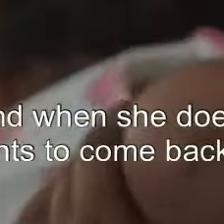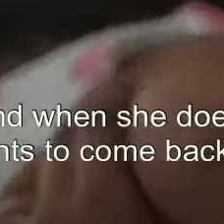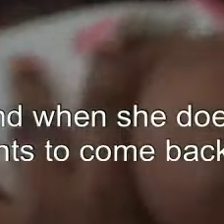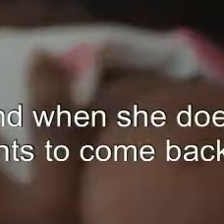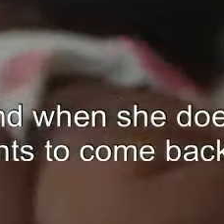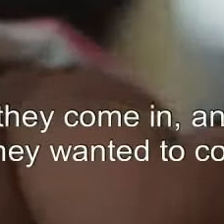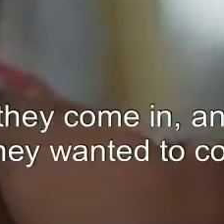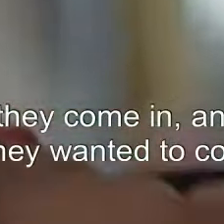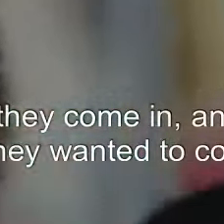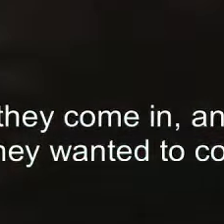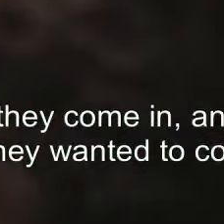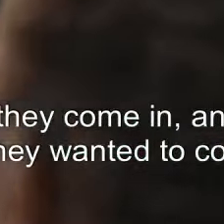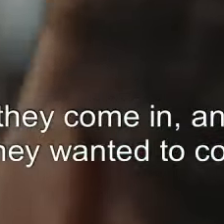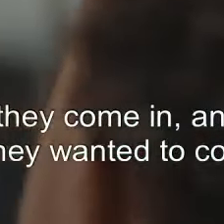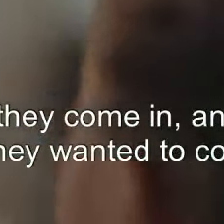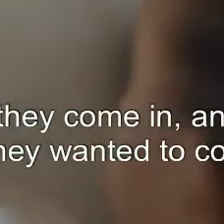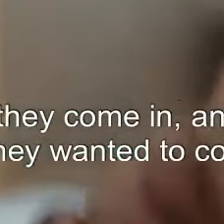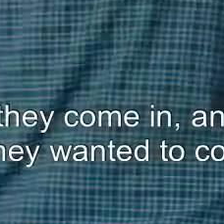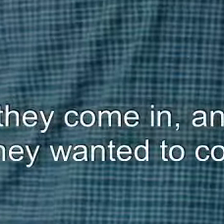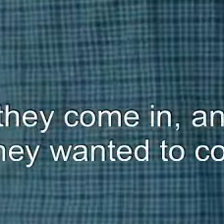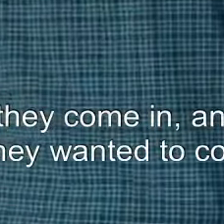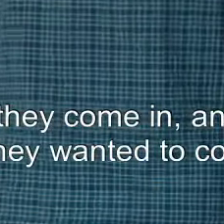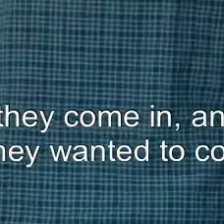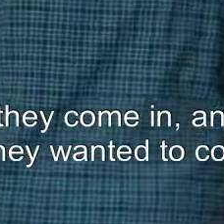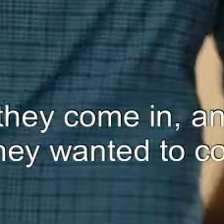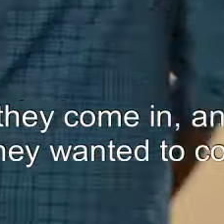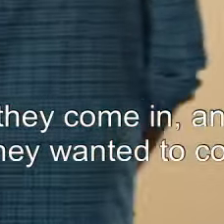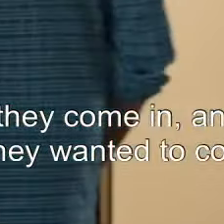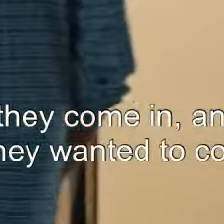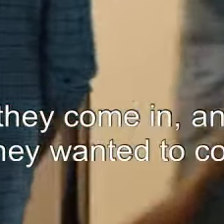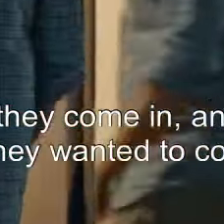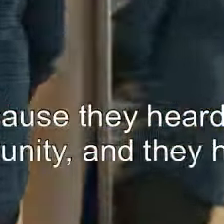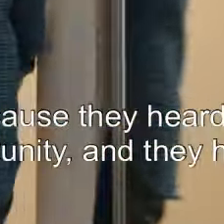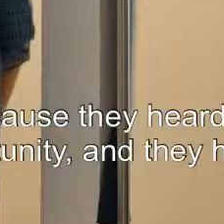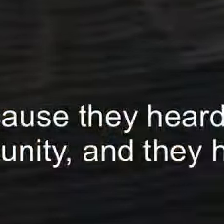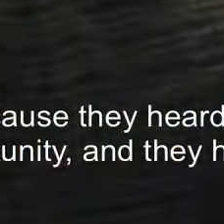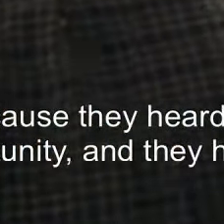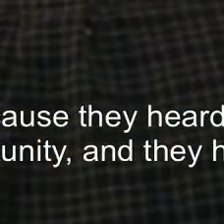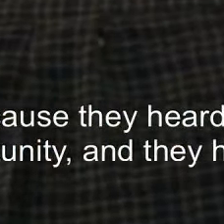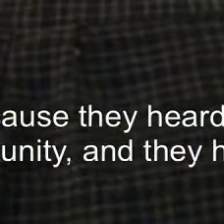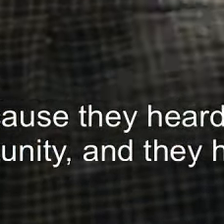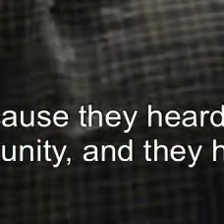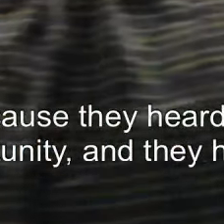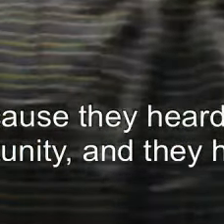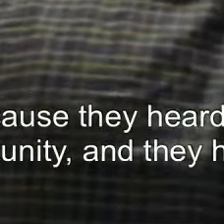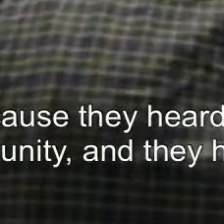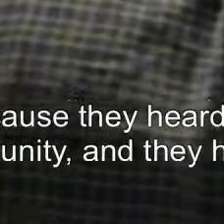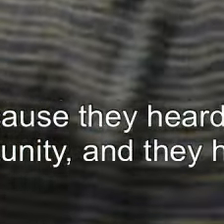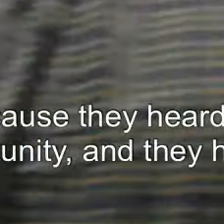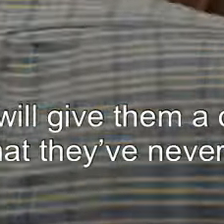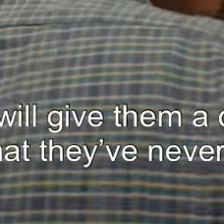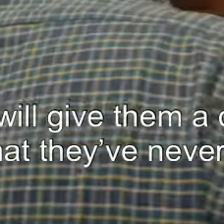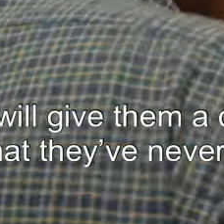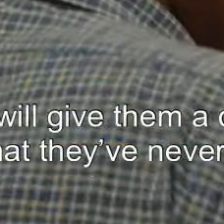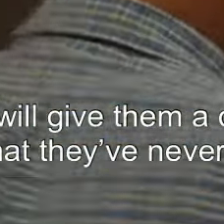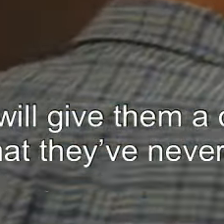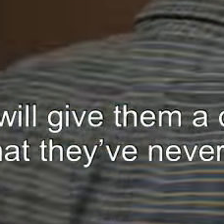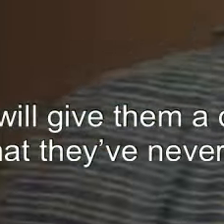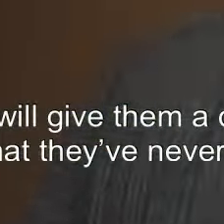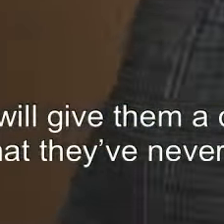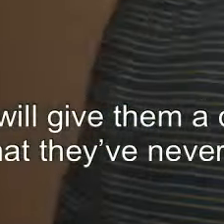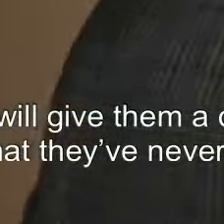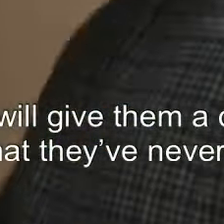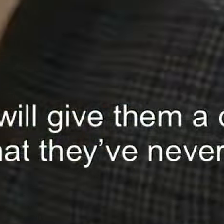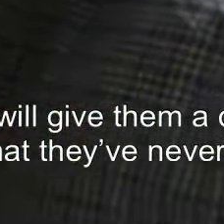here. When they come in and they tell you they wanted to come here because they heard of the opportunity and they heard that we will give them